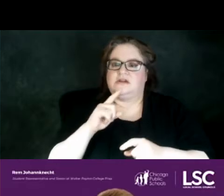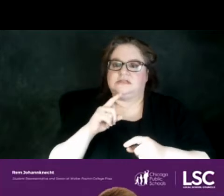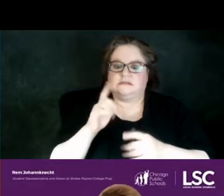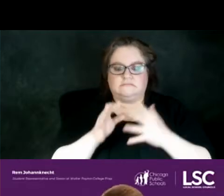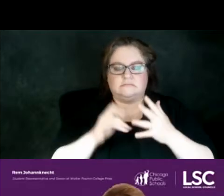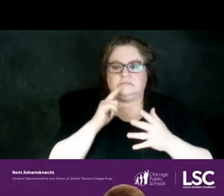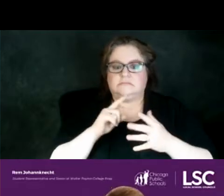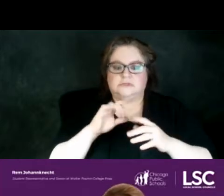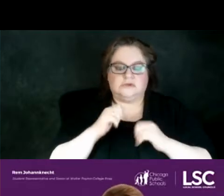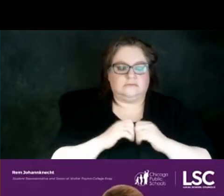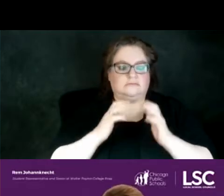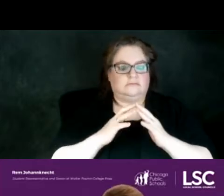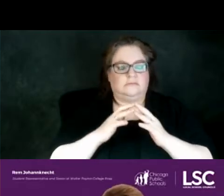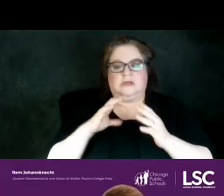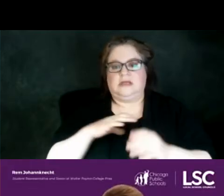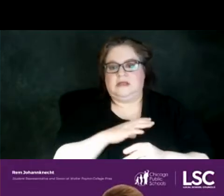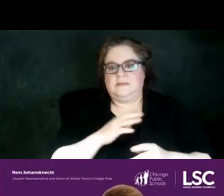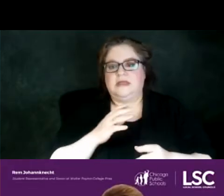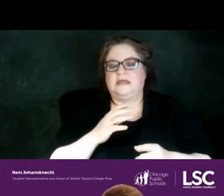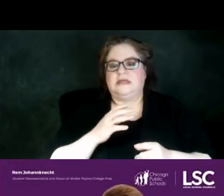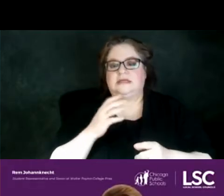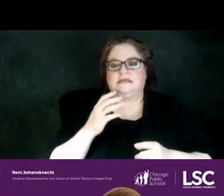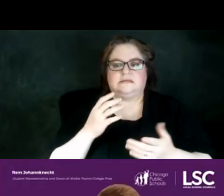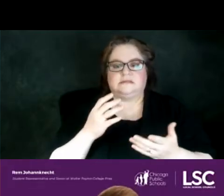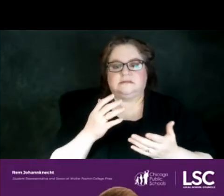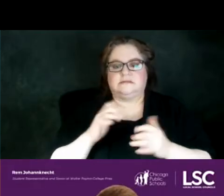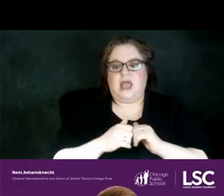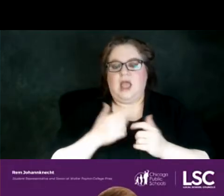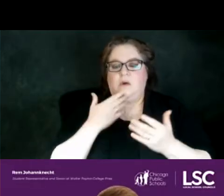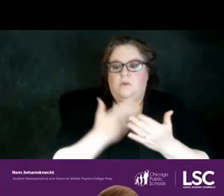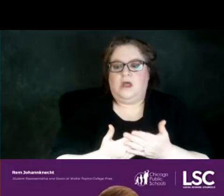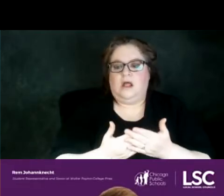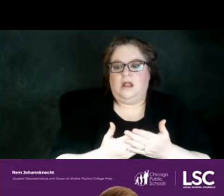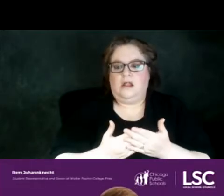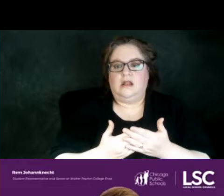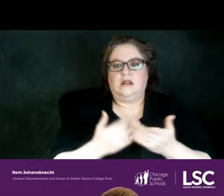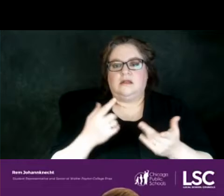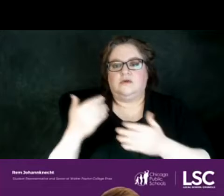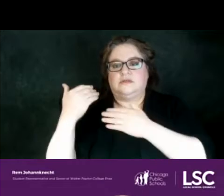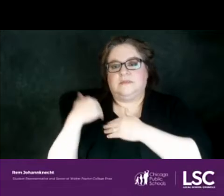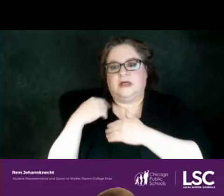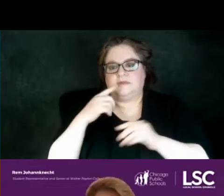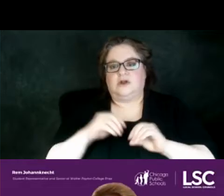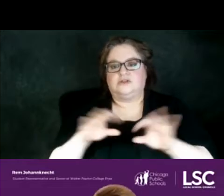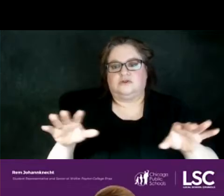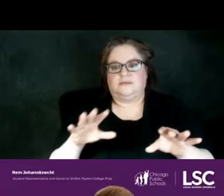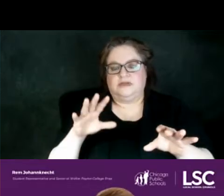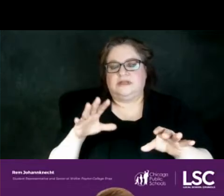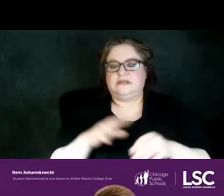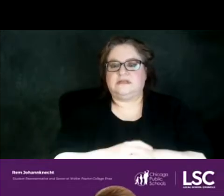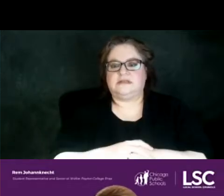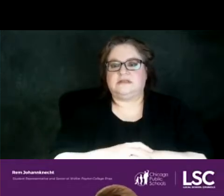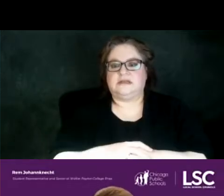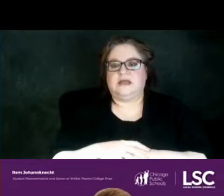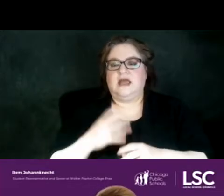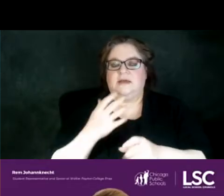whether or not you participate in those committees and how well the responsibilities are distributed, and that can make your